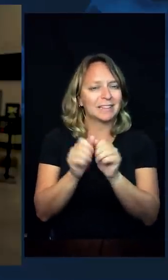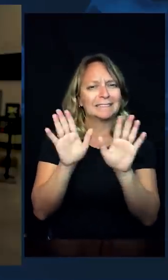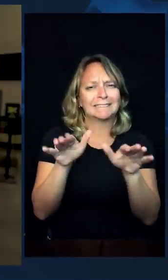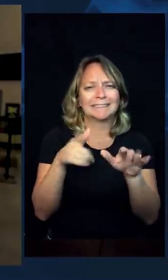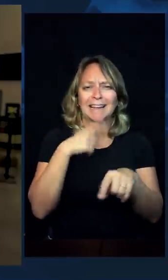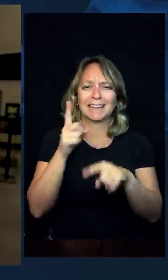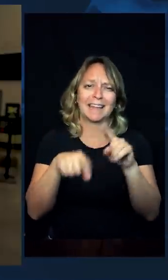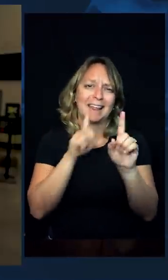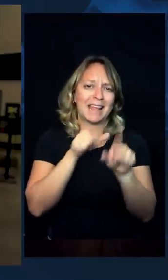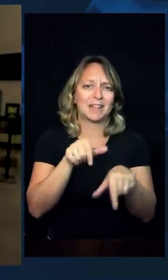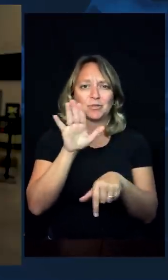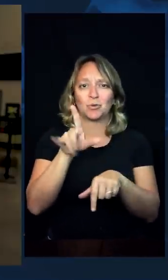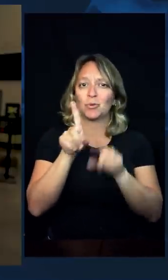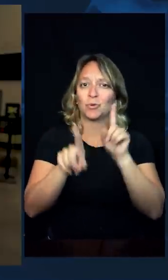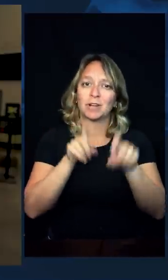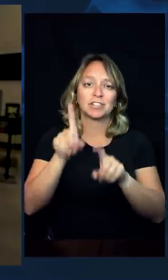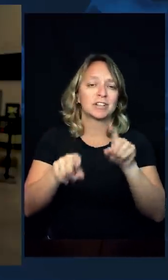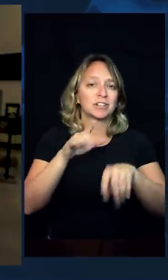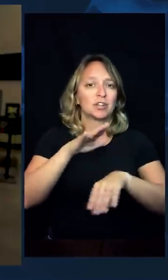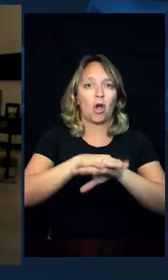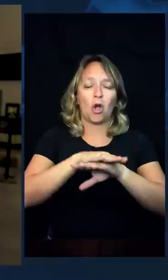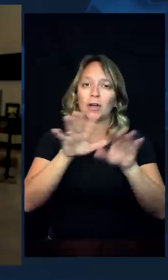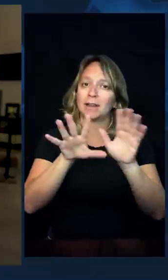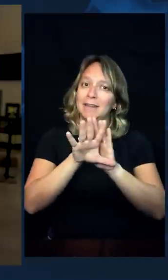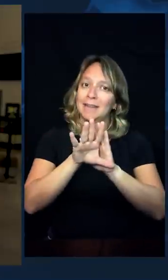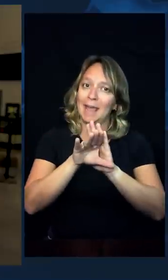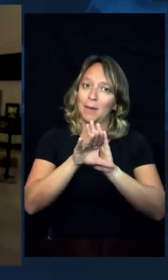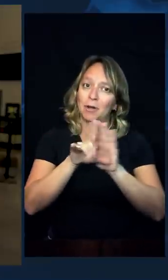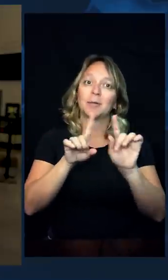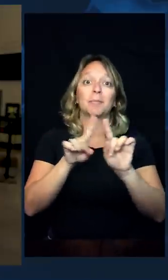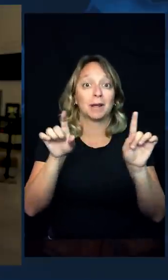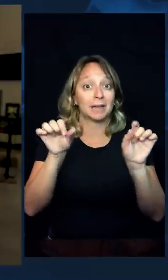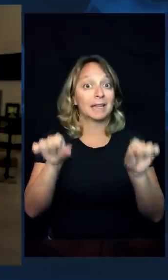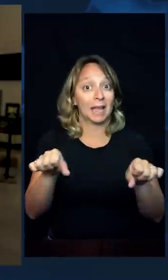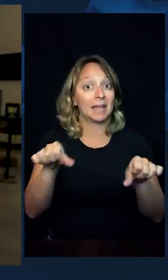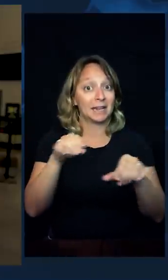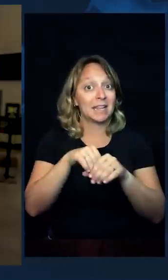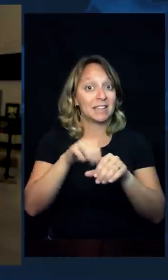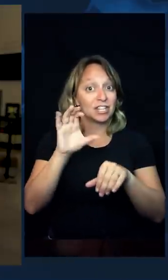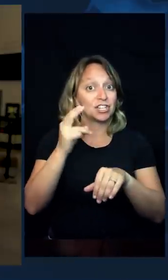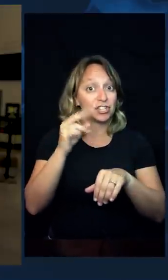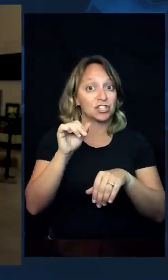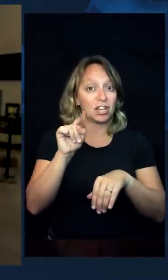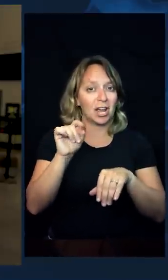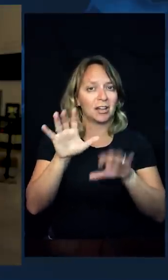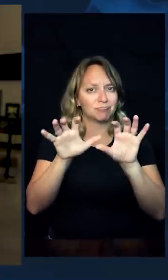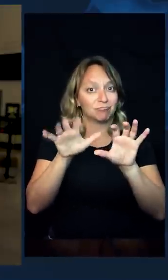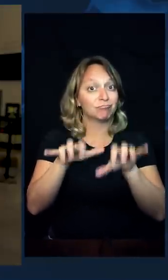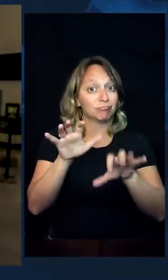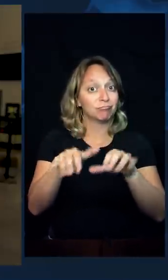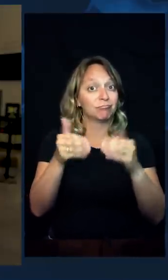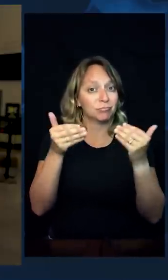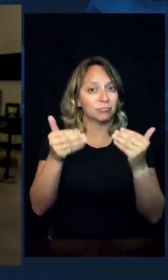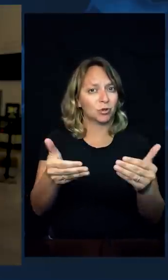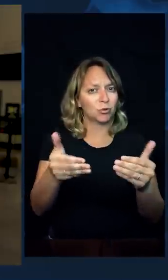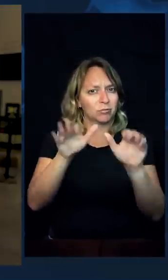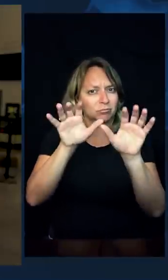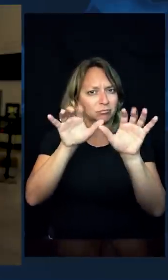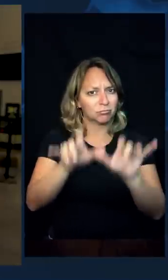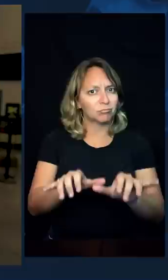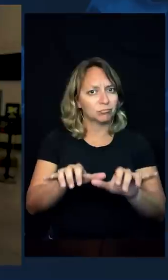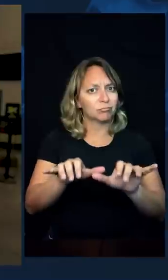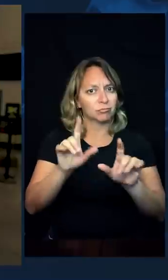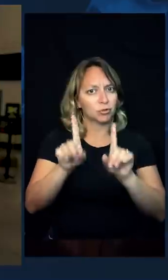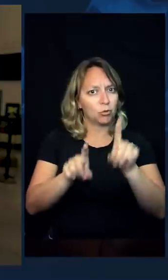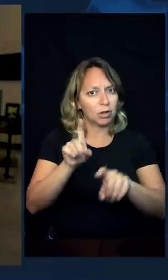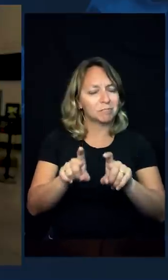to answer your questions on camera, I can answer them in the chat. So feel free to drop your questions in there, and I look forward to engaging with